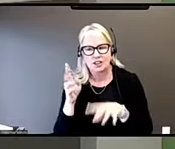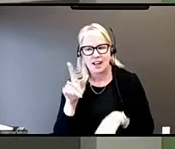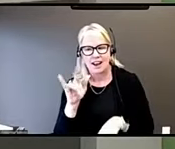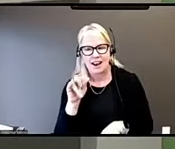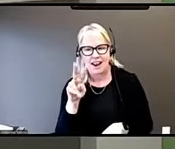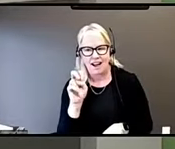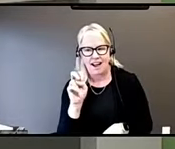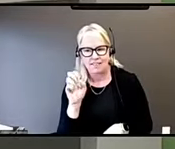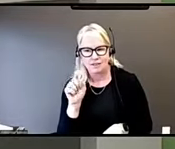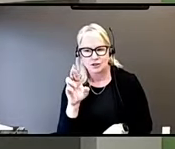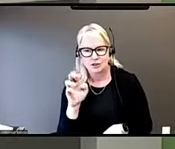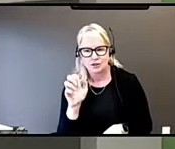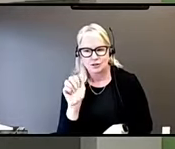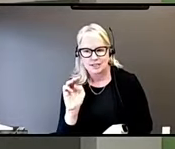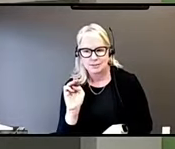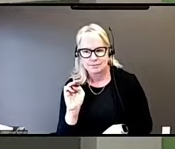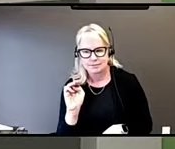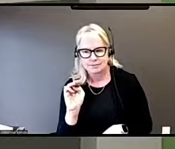joining us.